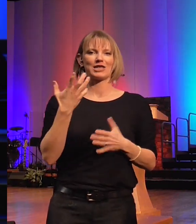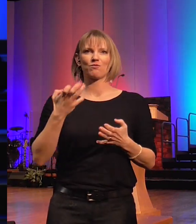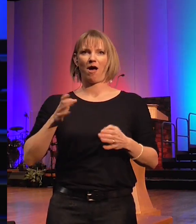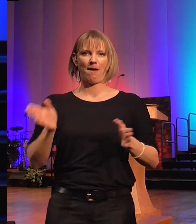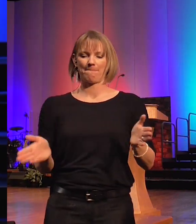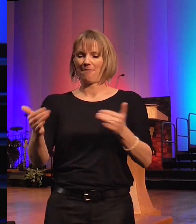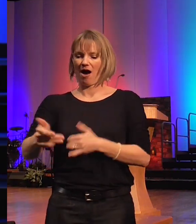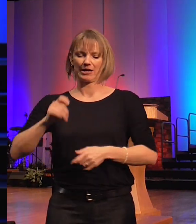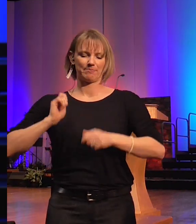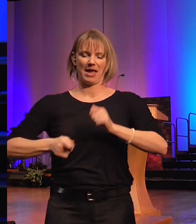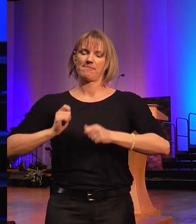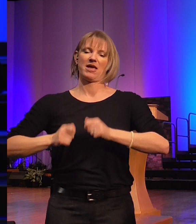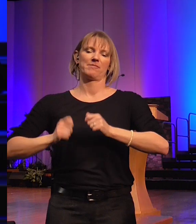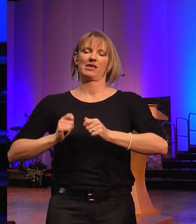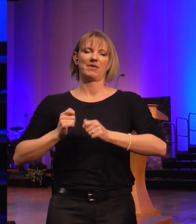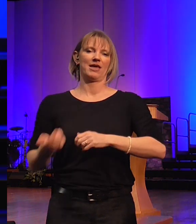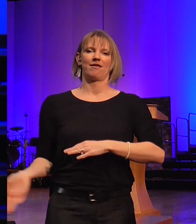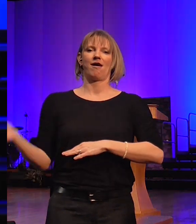day.